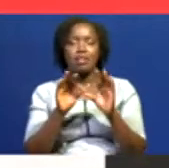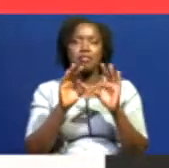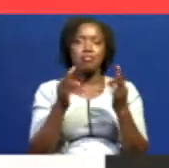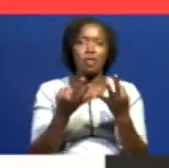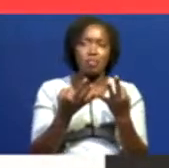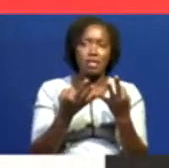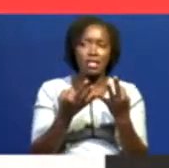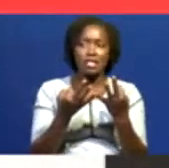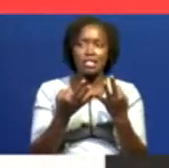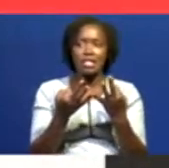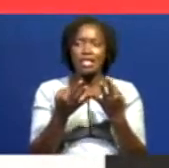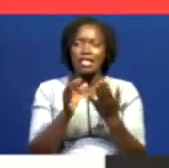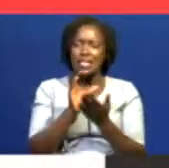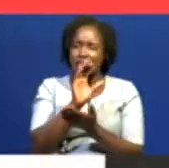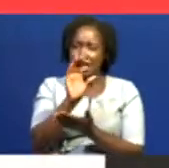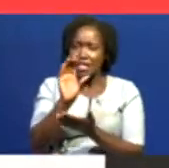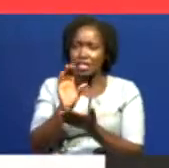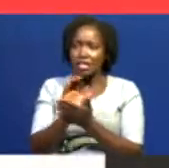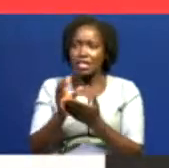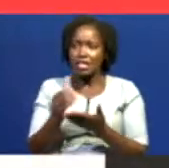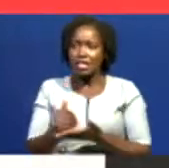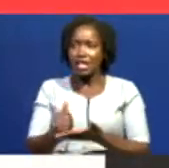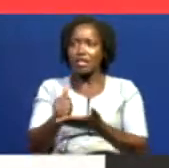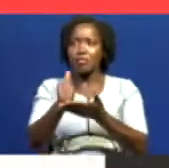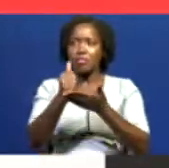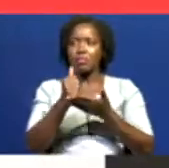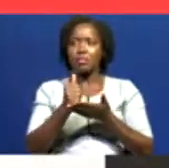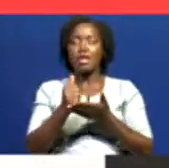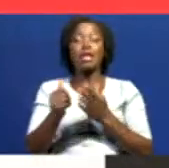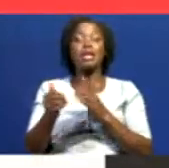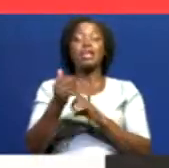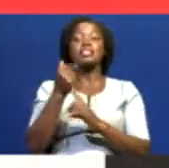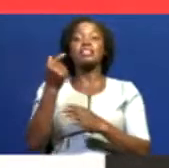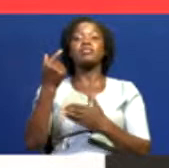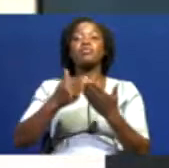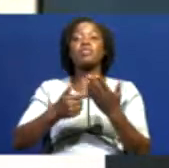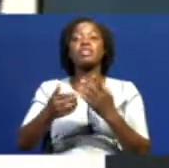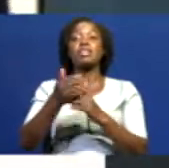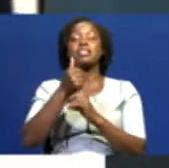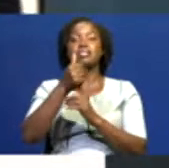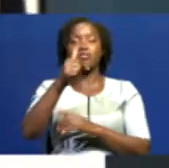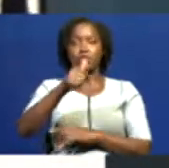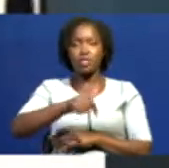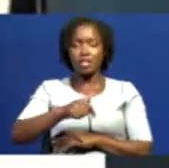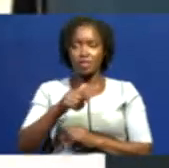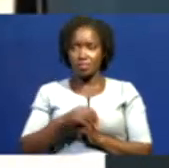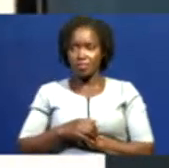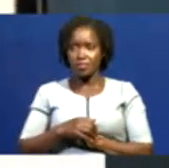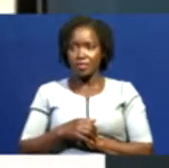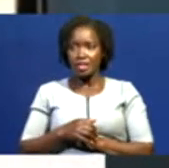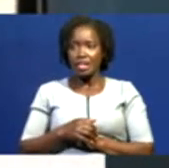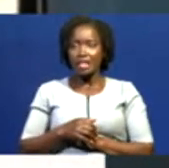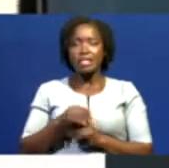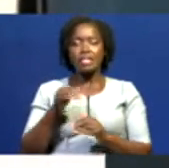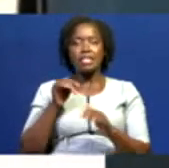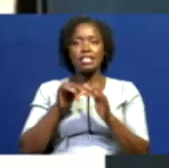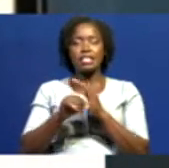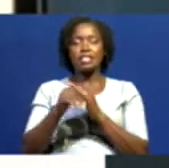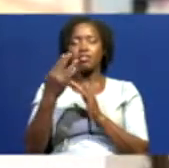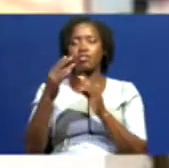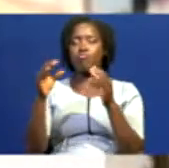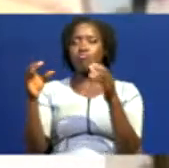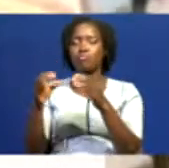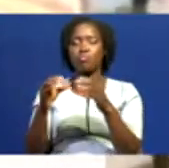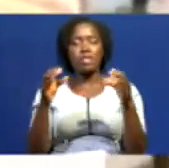really been very central in helping me achieve what I've achieved today. This year's entries were received in four